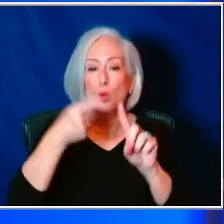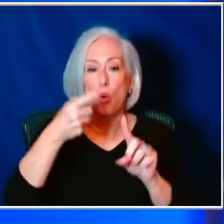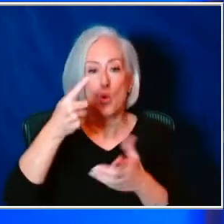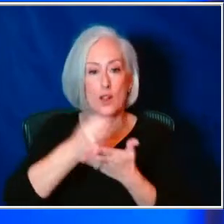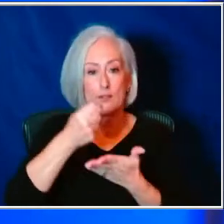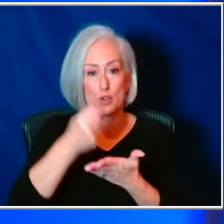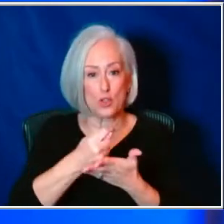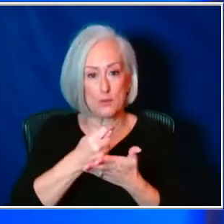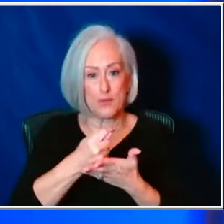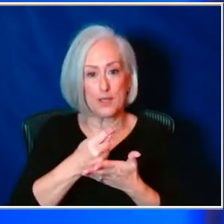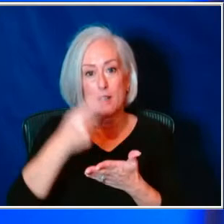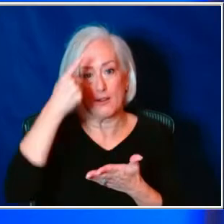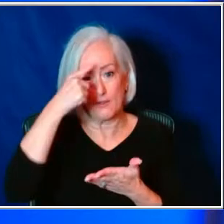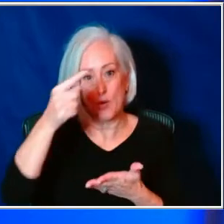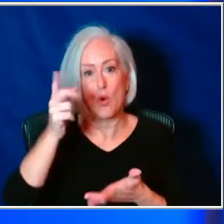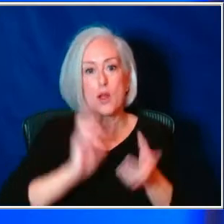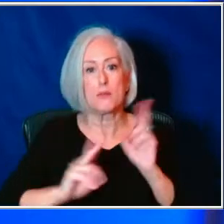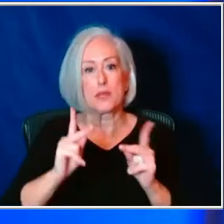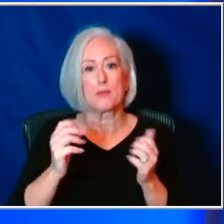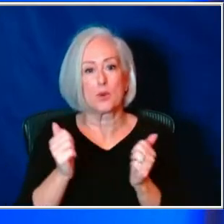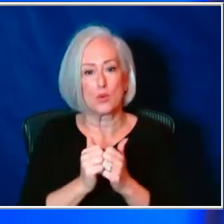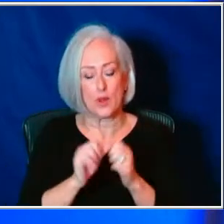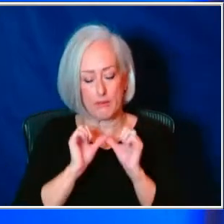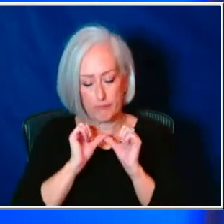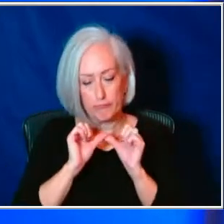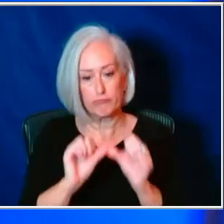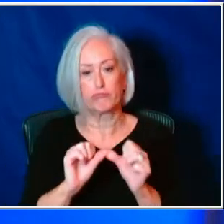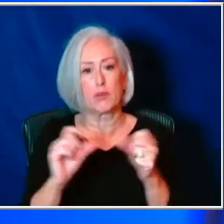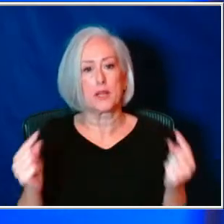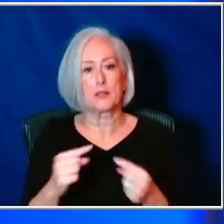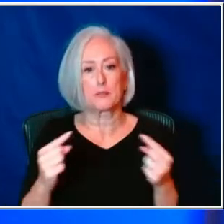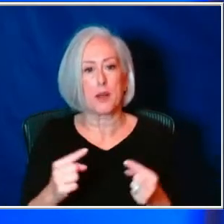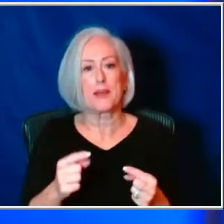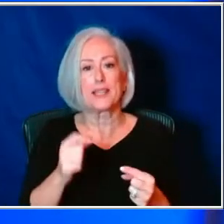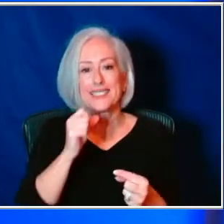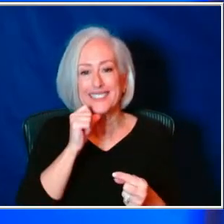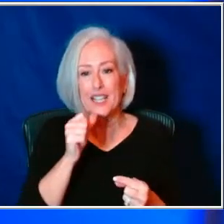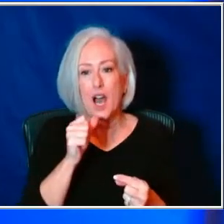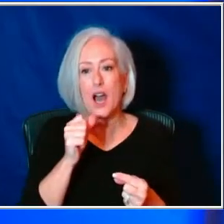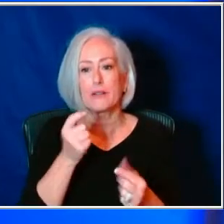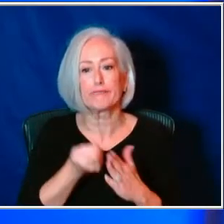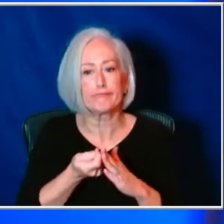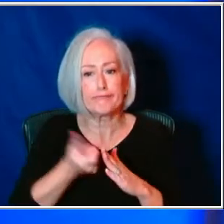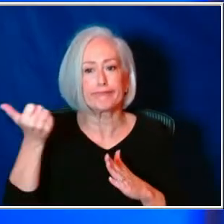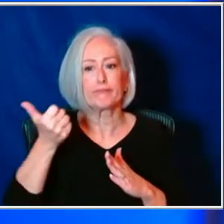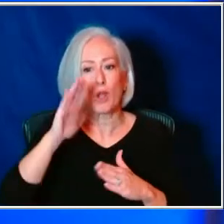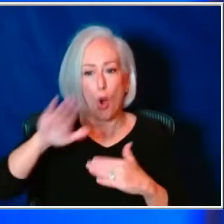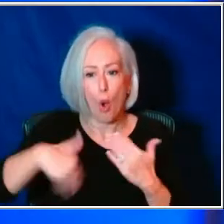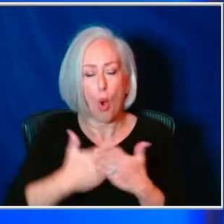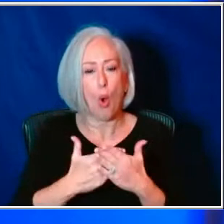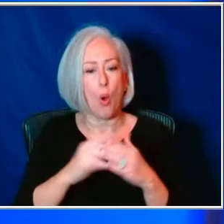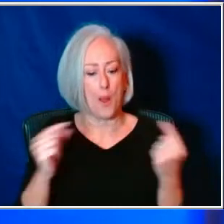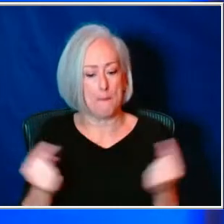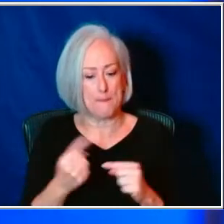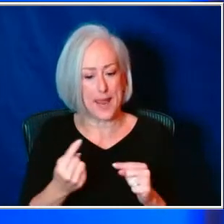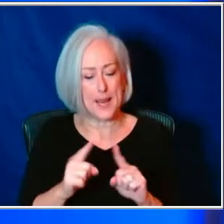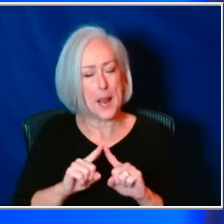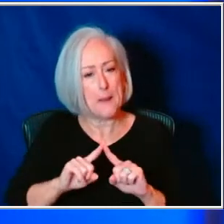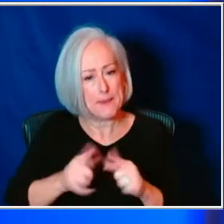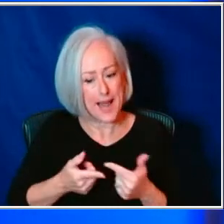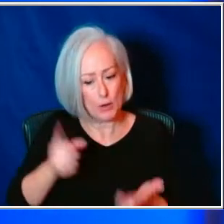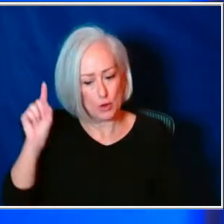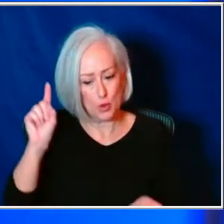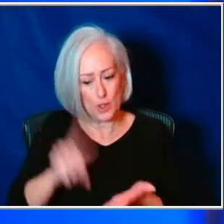with chronic pain is not a full elimination of the pain. It's how can we reduce the impact that the pain